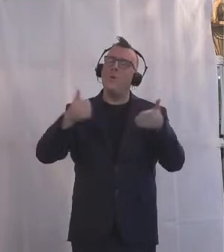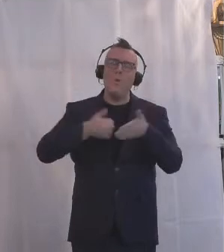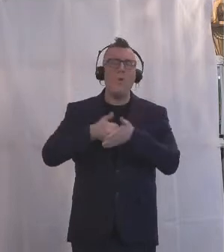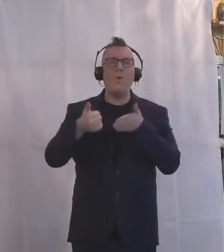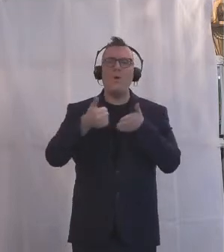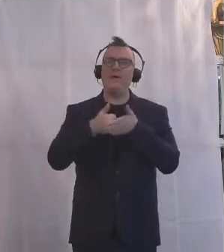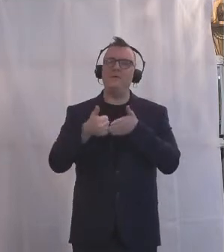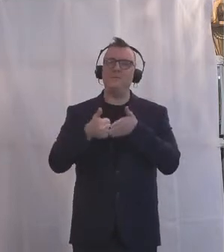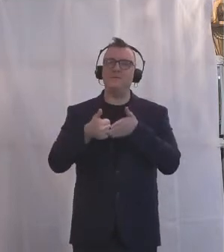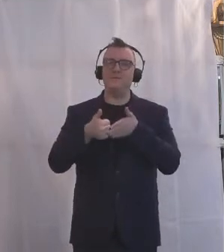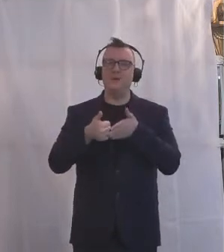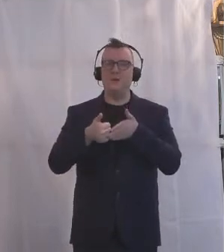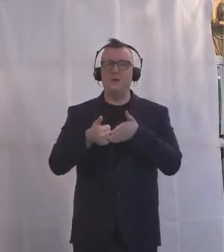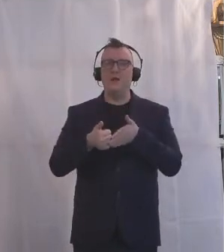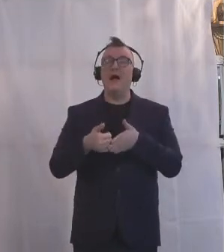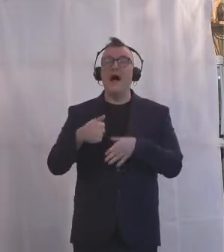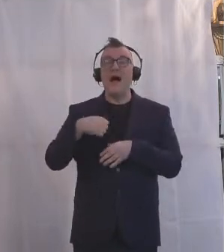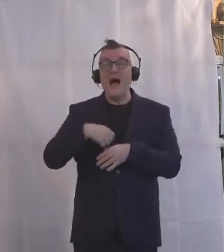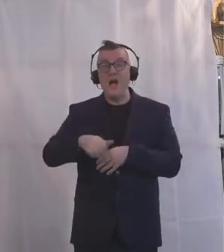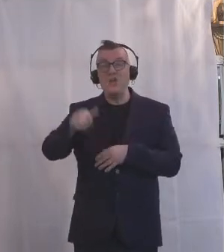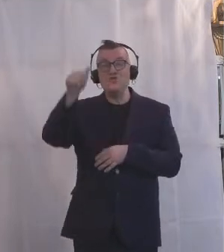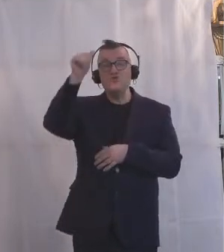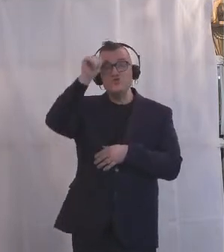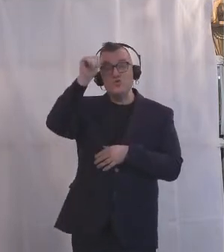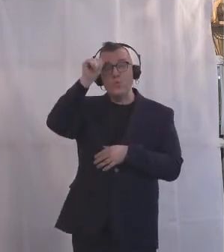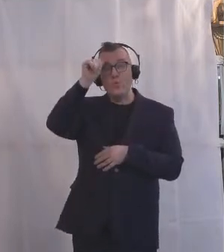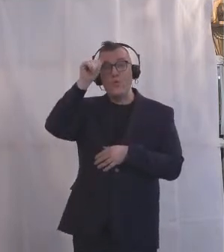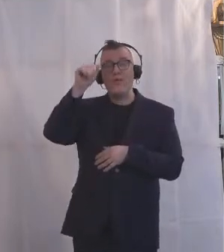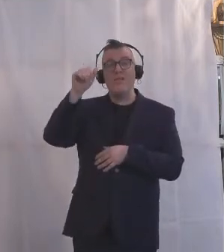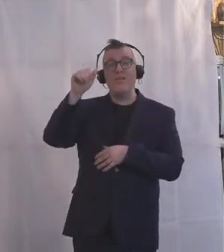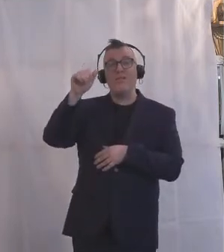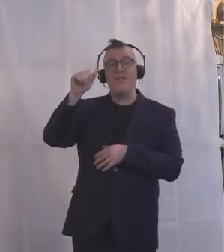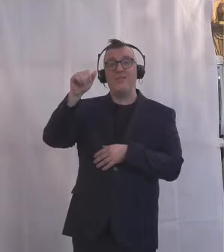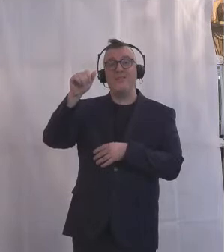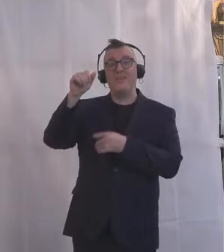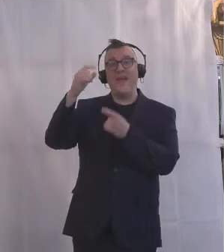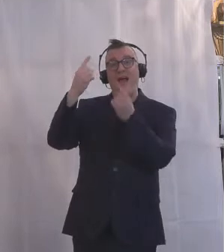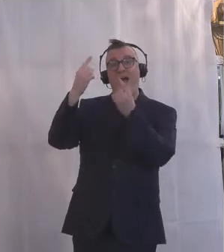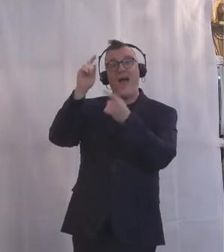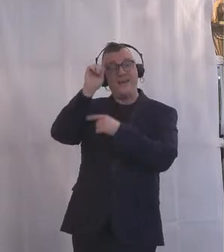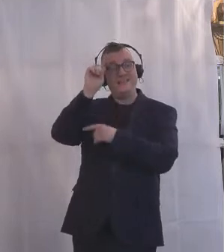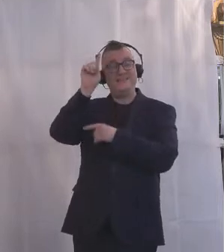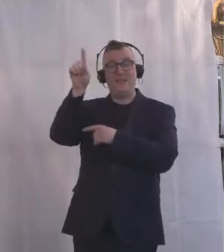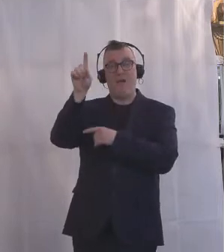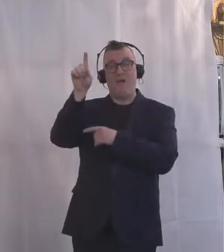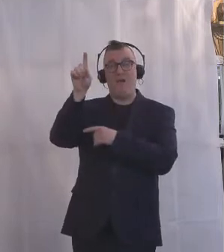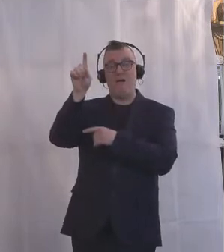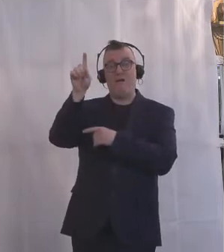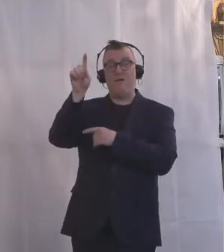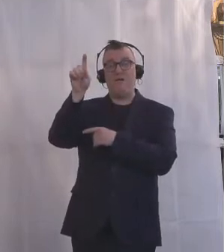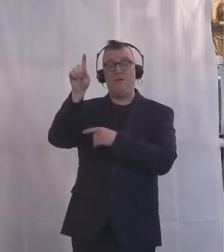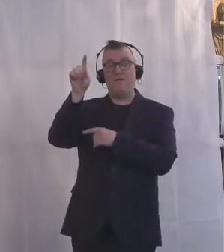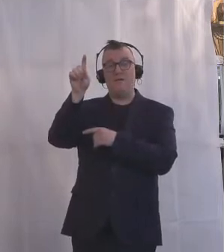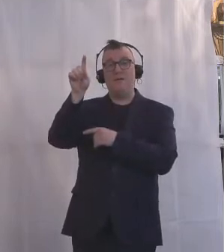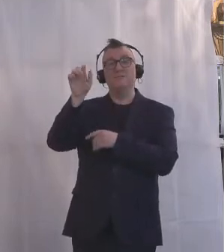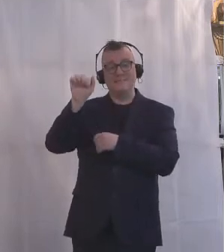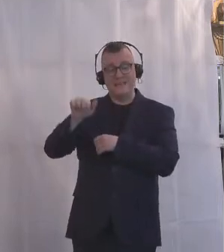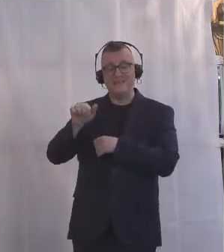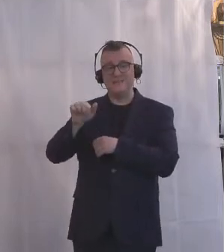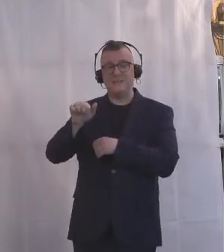I knew I had one, and I actually went and I got a